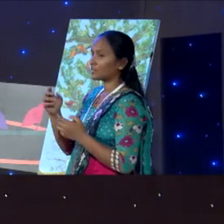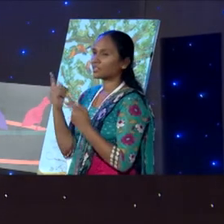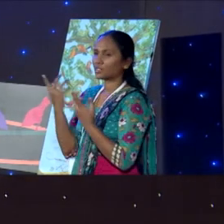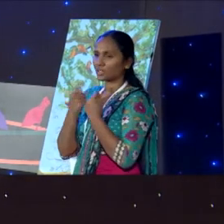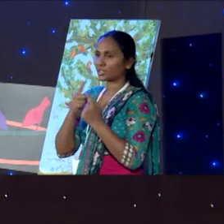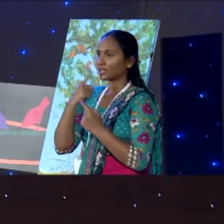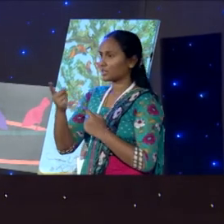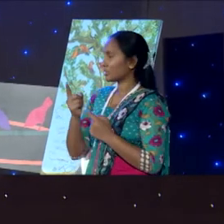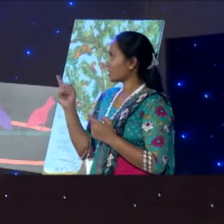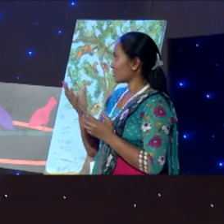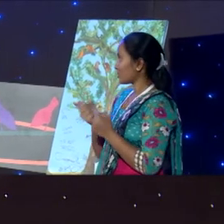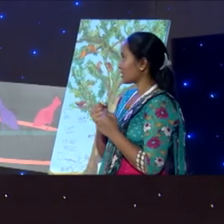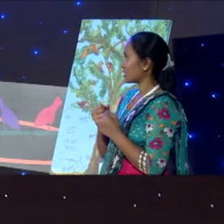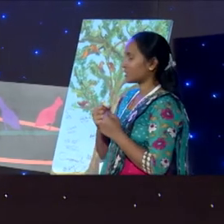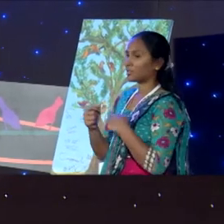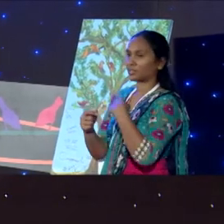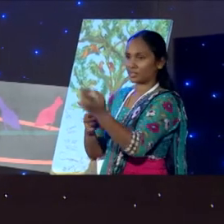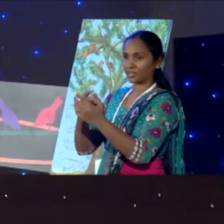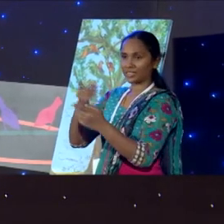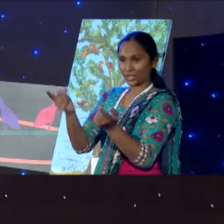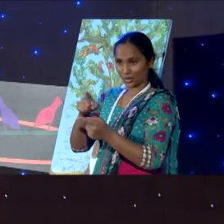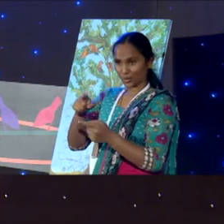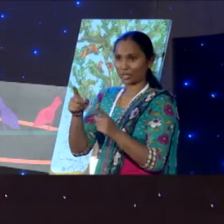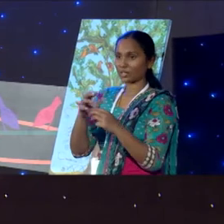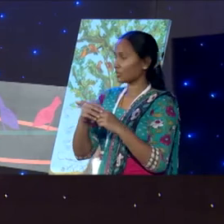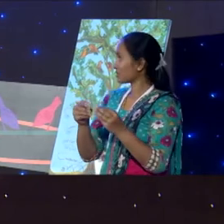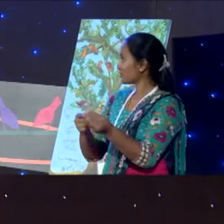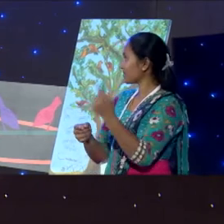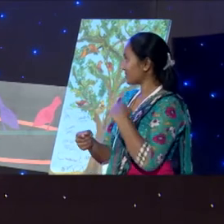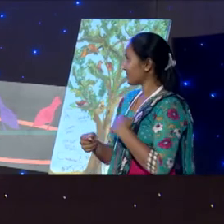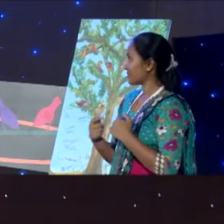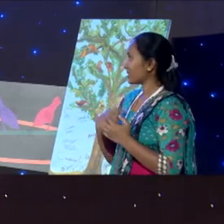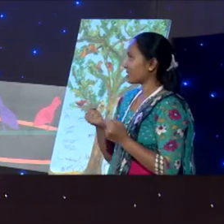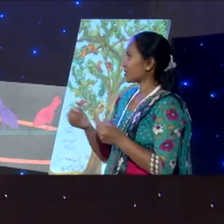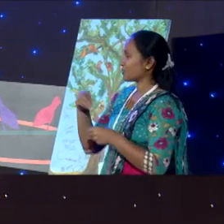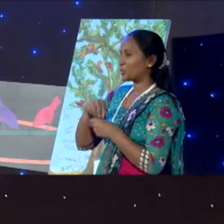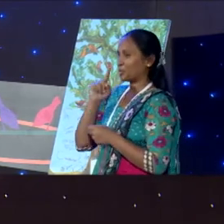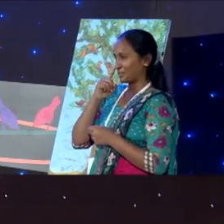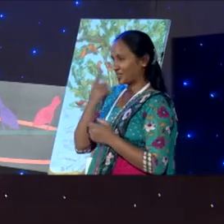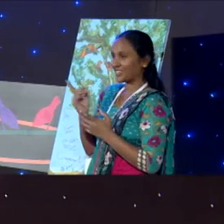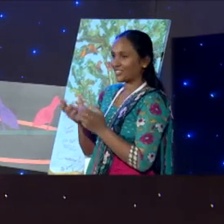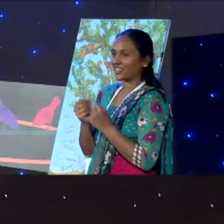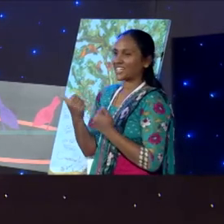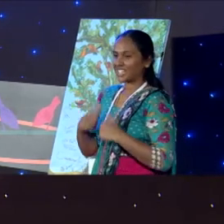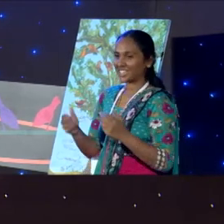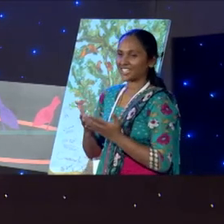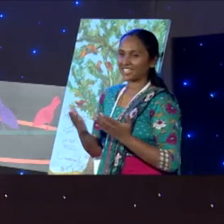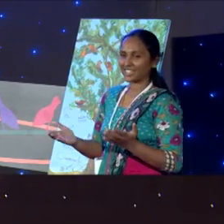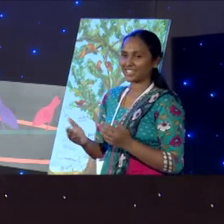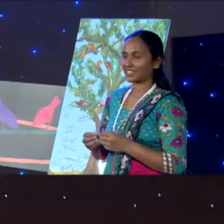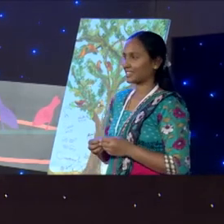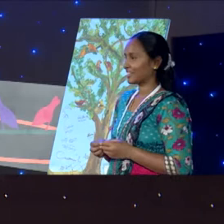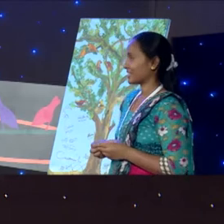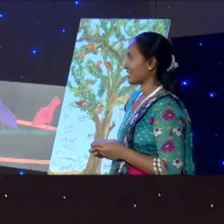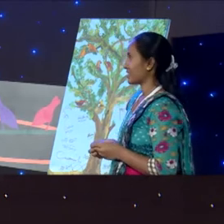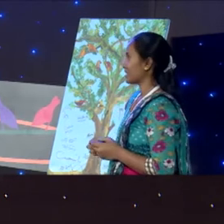tell you. So if I was like you and you were like me and we looked alike, world would be so much more boring and I wouldn't want to do anything except stay in my own